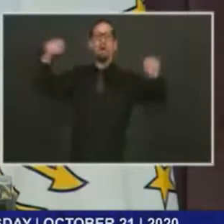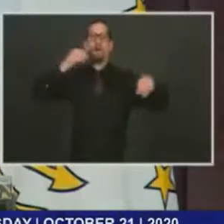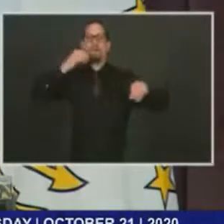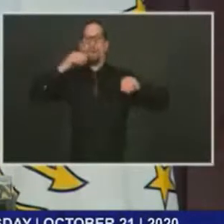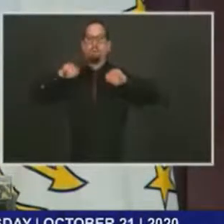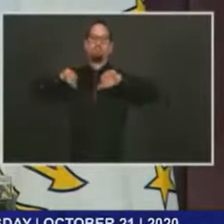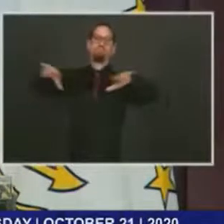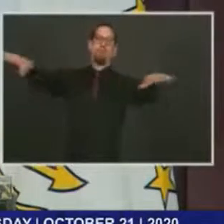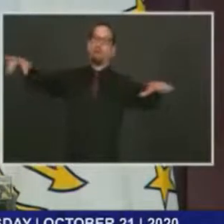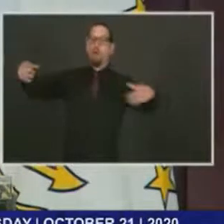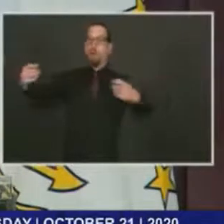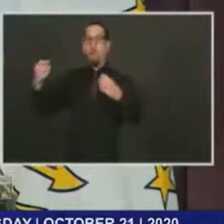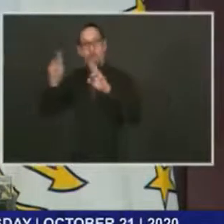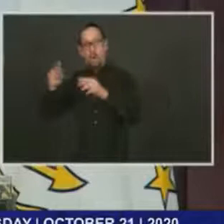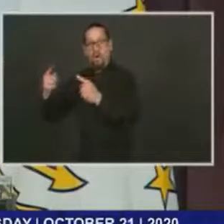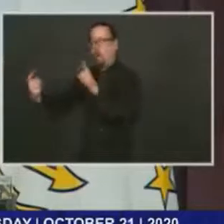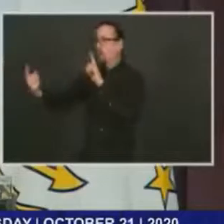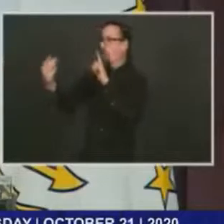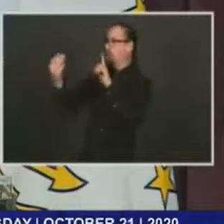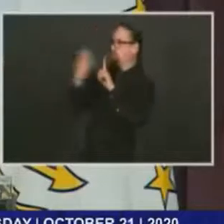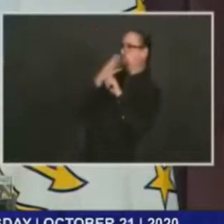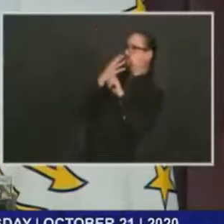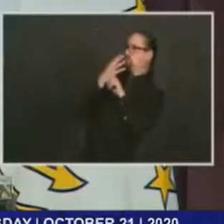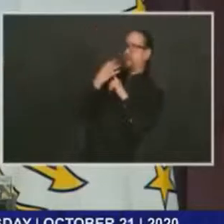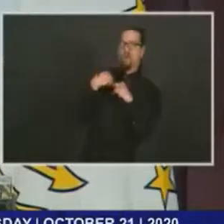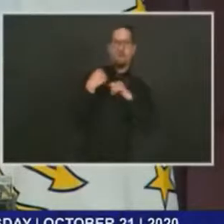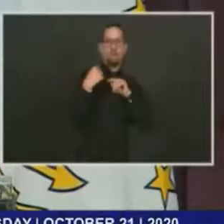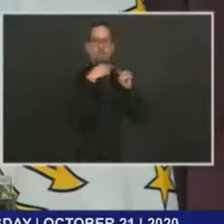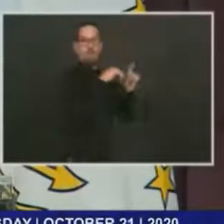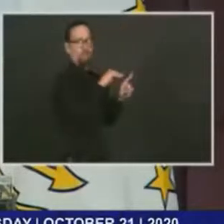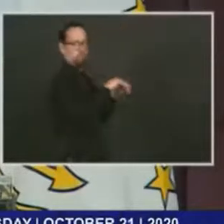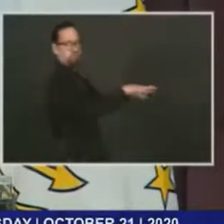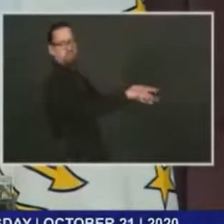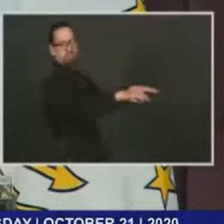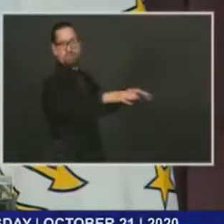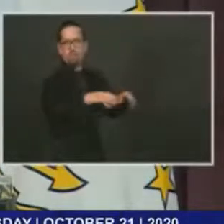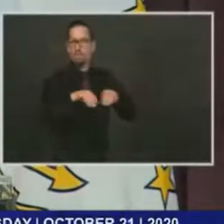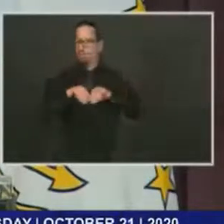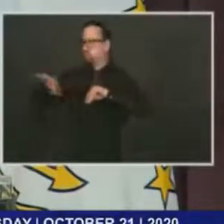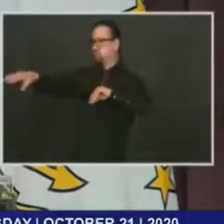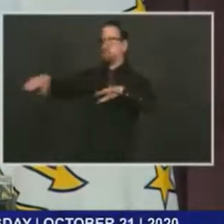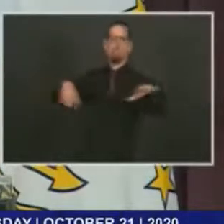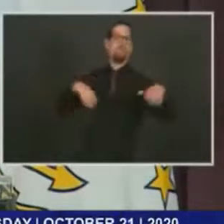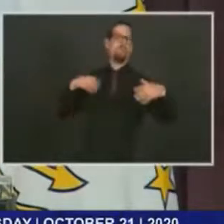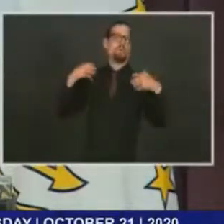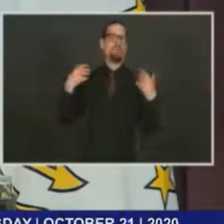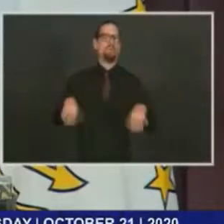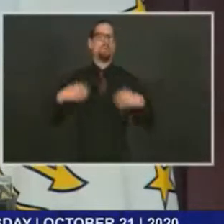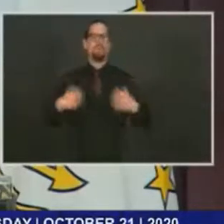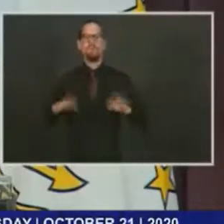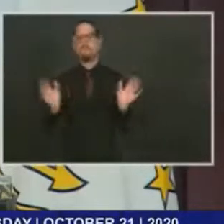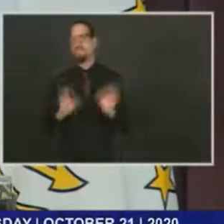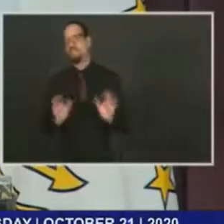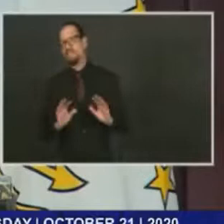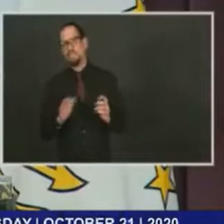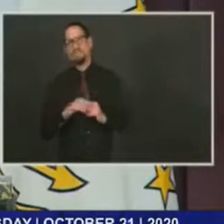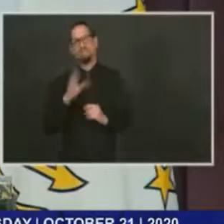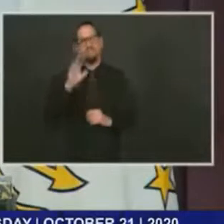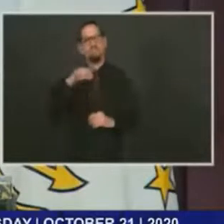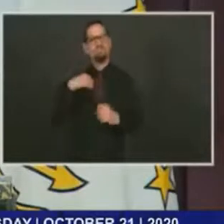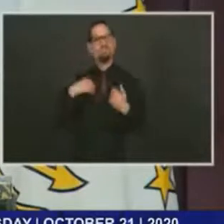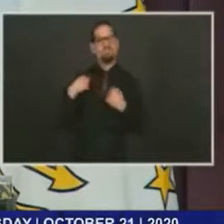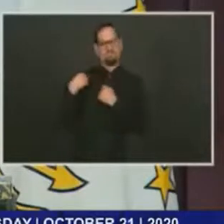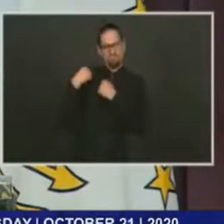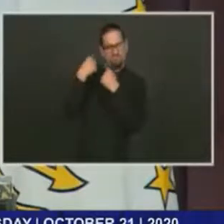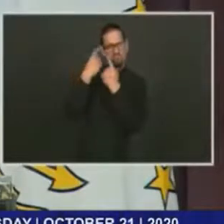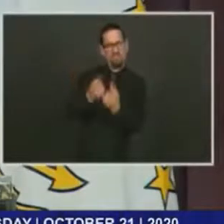major problems in the weeks after Thanksgiving. We learned a lot when we brought the students back to college.